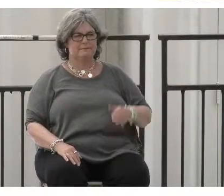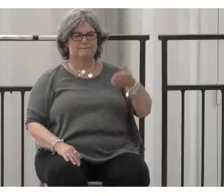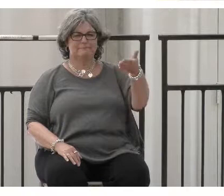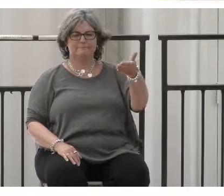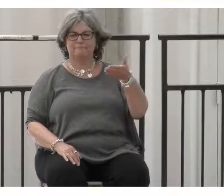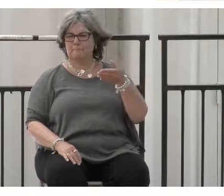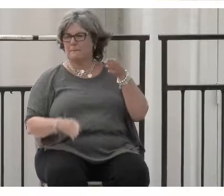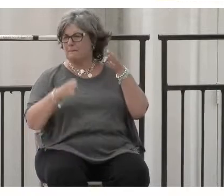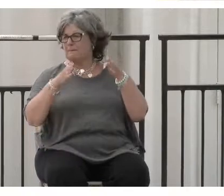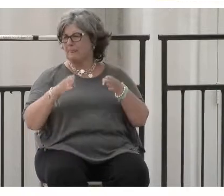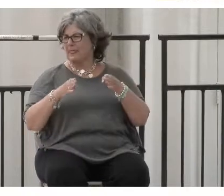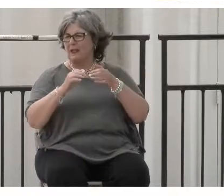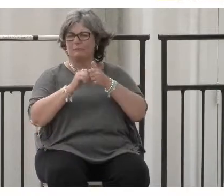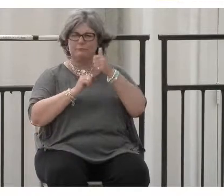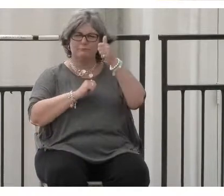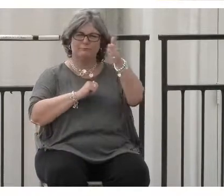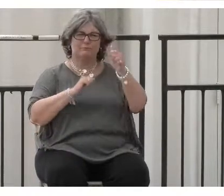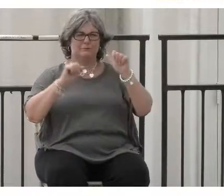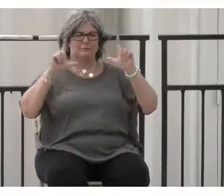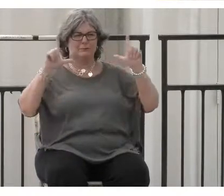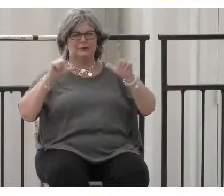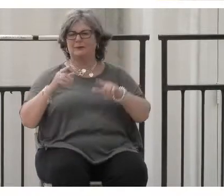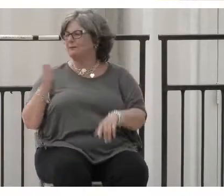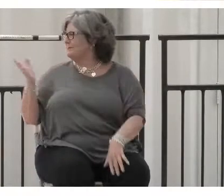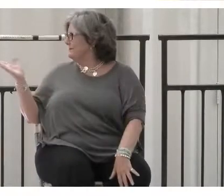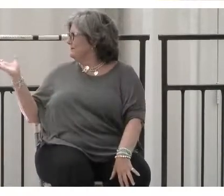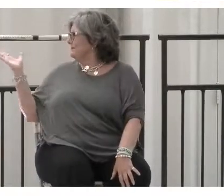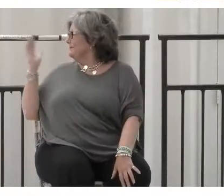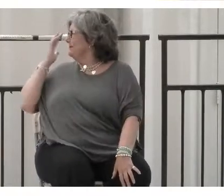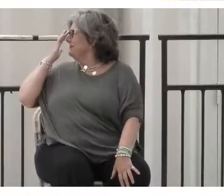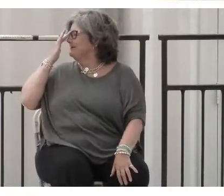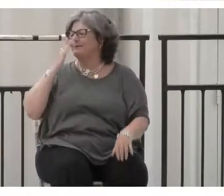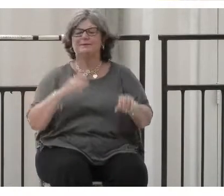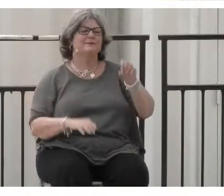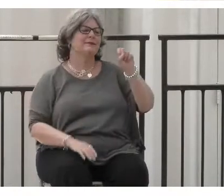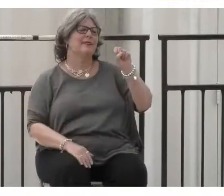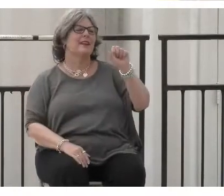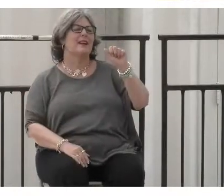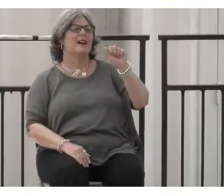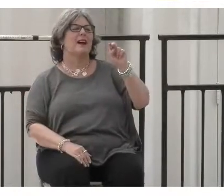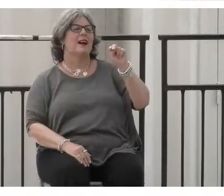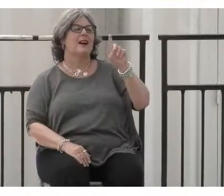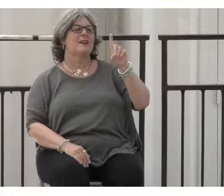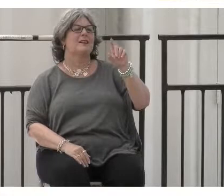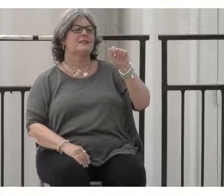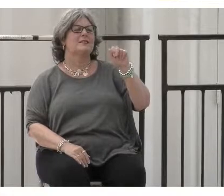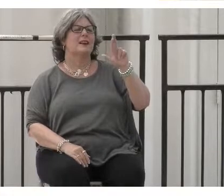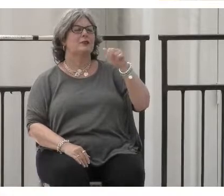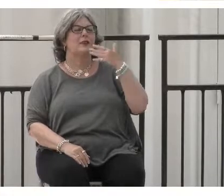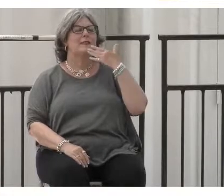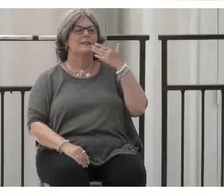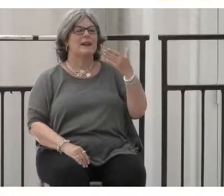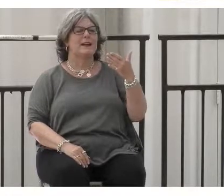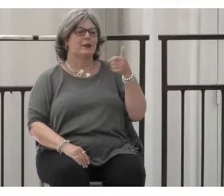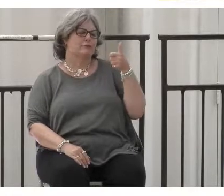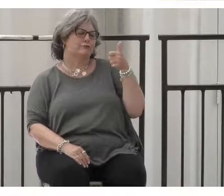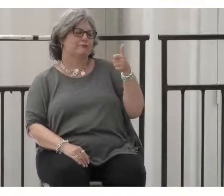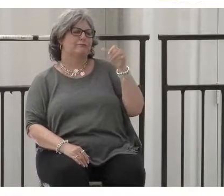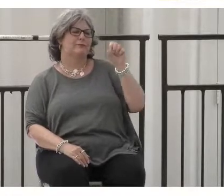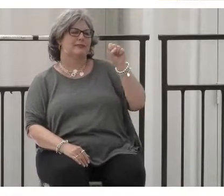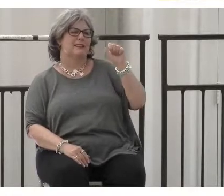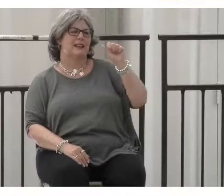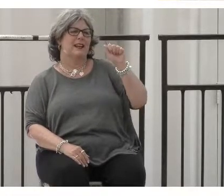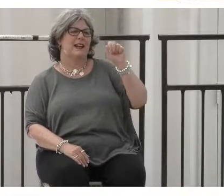here remotely on the screen. So nice to see you, Sandra. Thank you very much for joining us today. And Sandra is